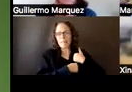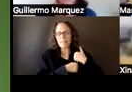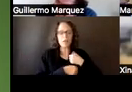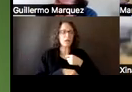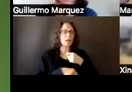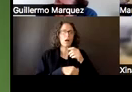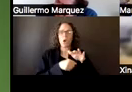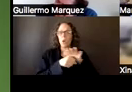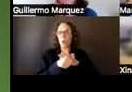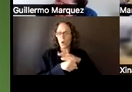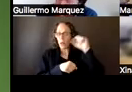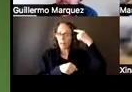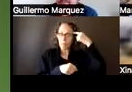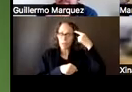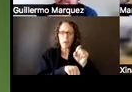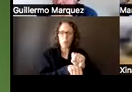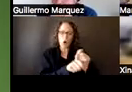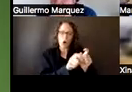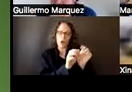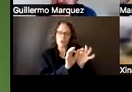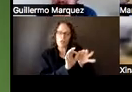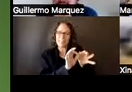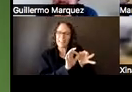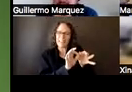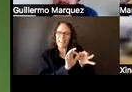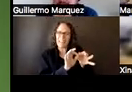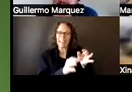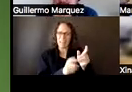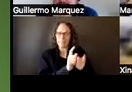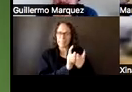being, working as translators. I found a lot of people that were